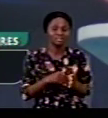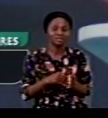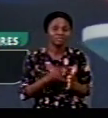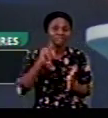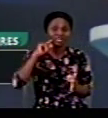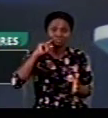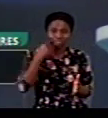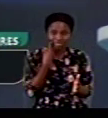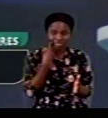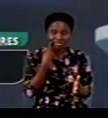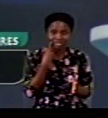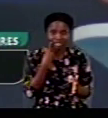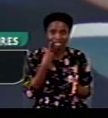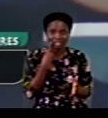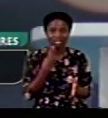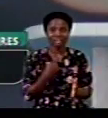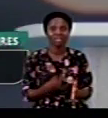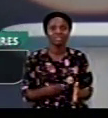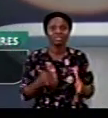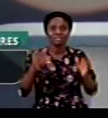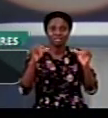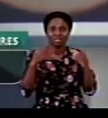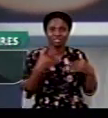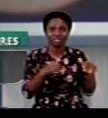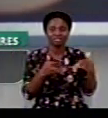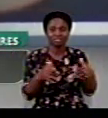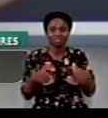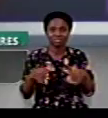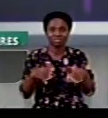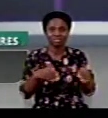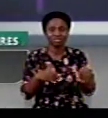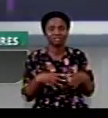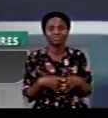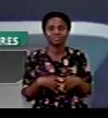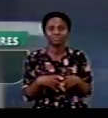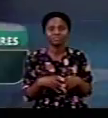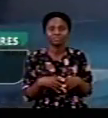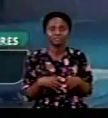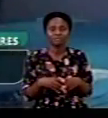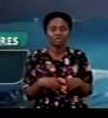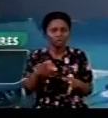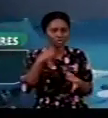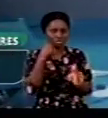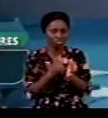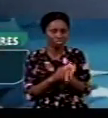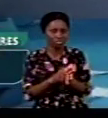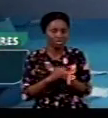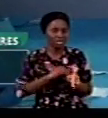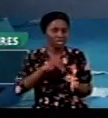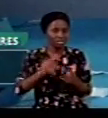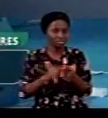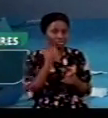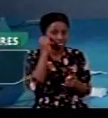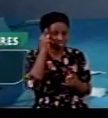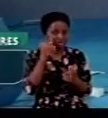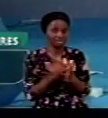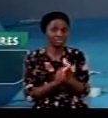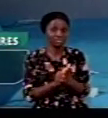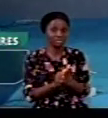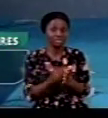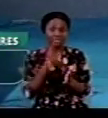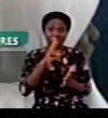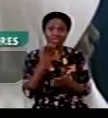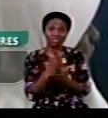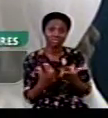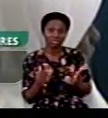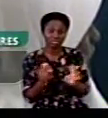sale. Look at your life. There are commodities that are not for sale. There are good things in